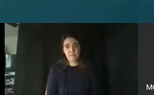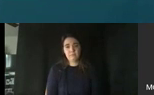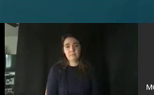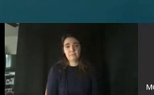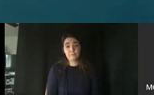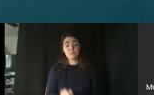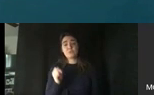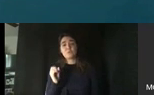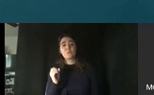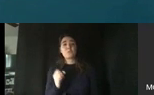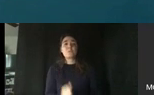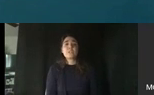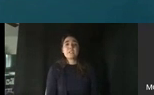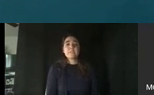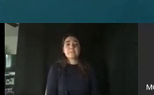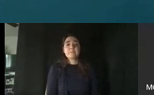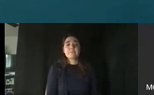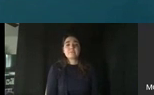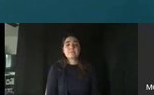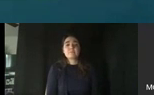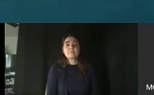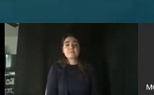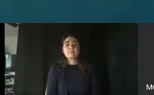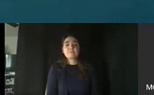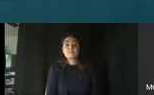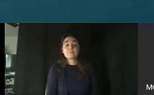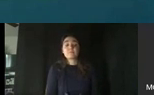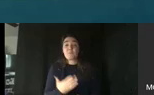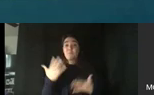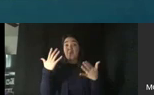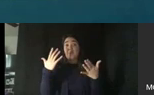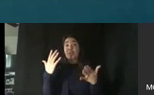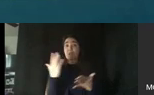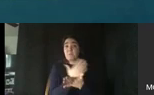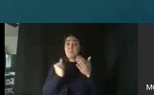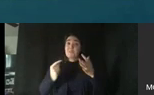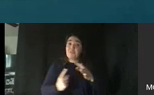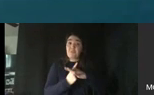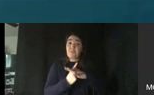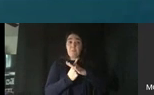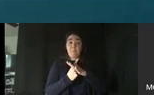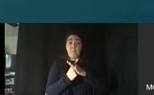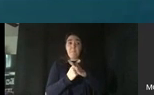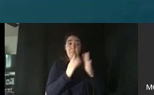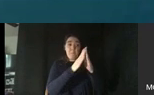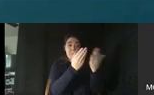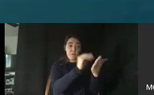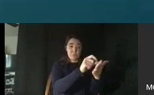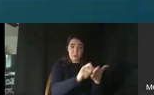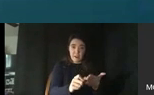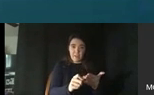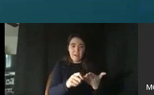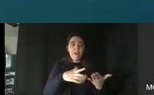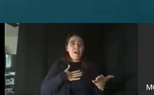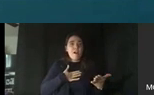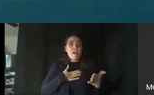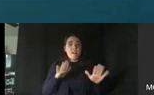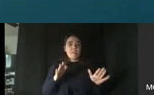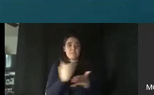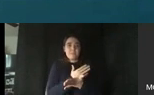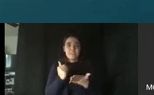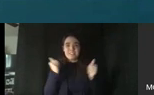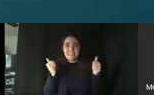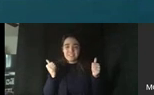when I had the opportunity to write a novel, this was my chance. In fact, I had kind of an